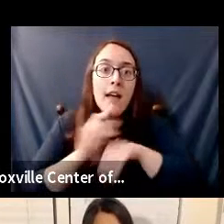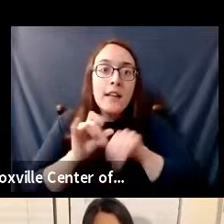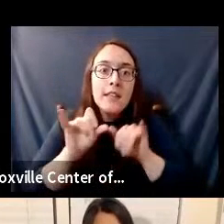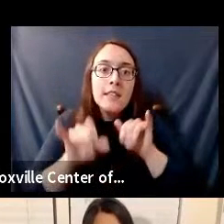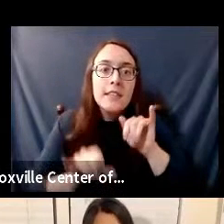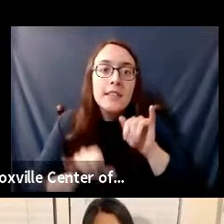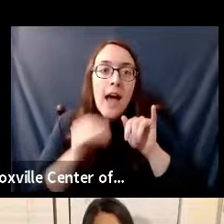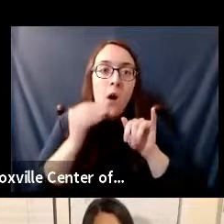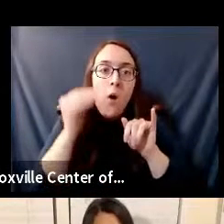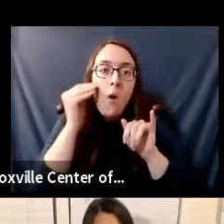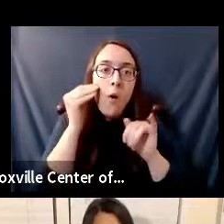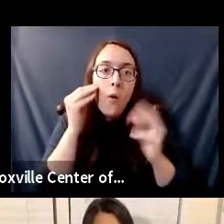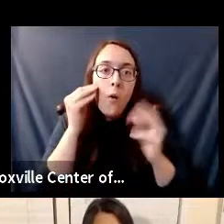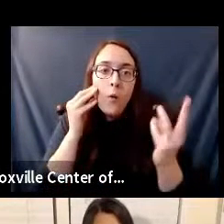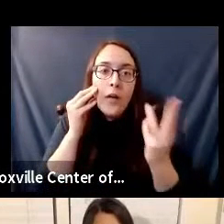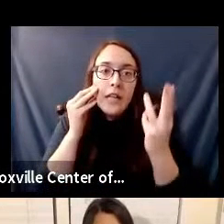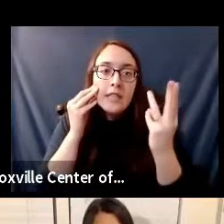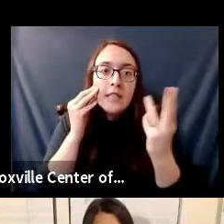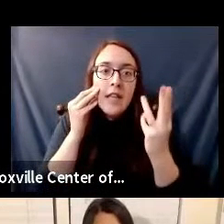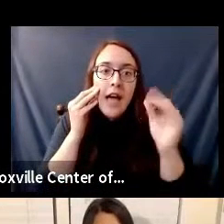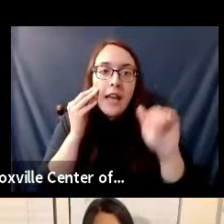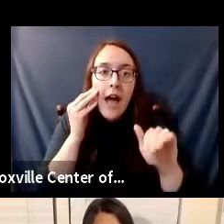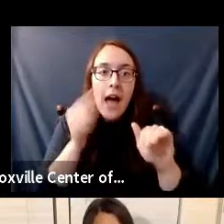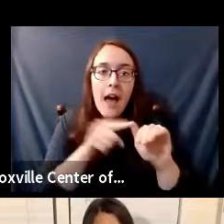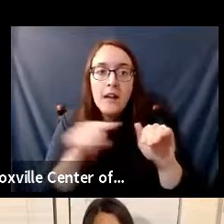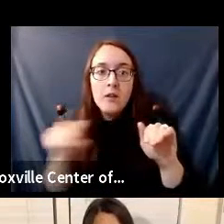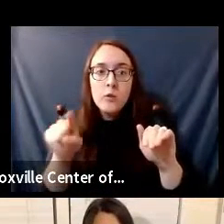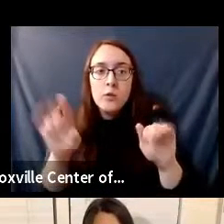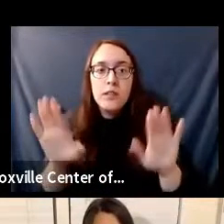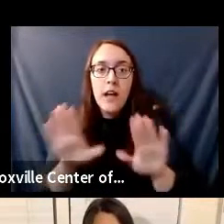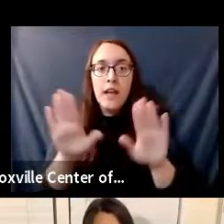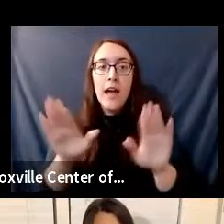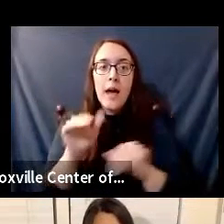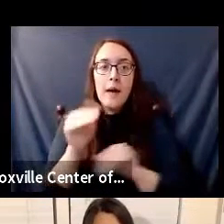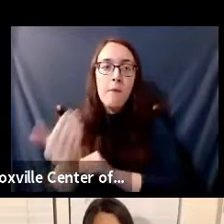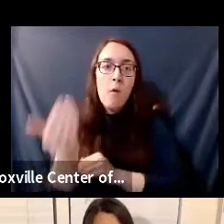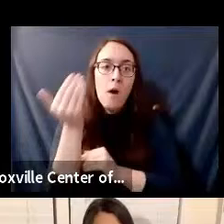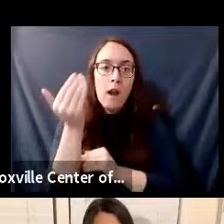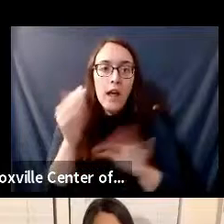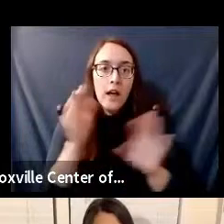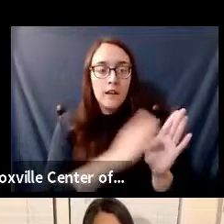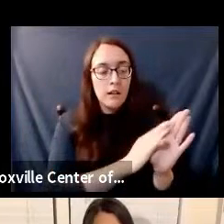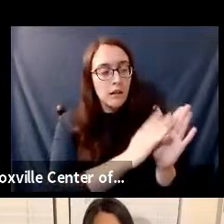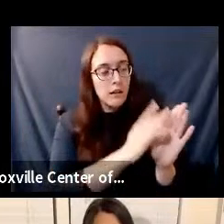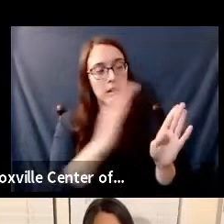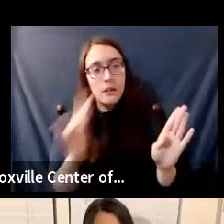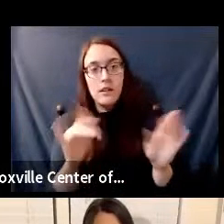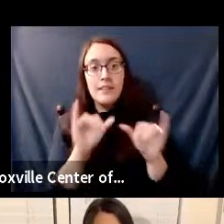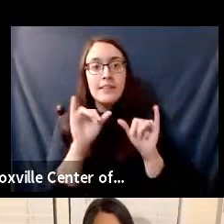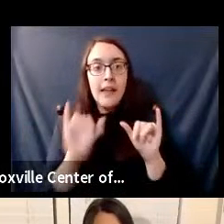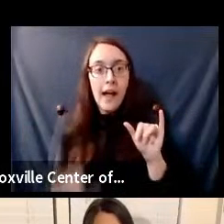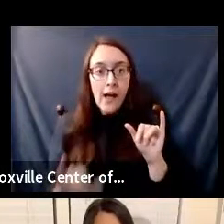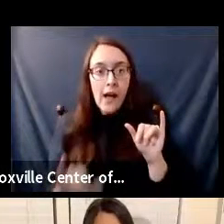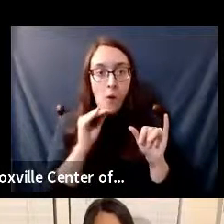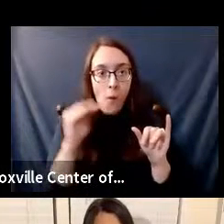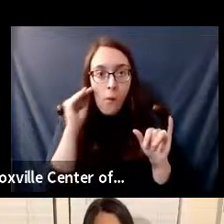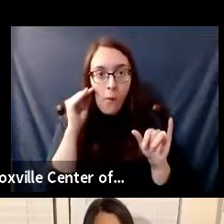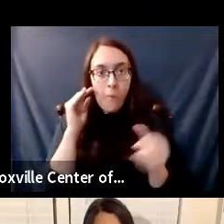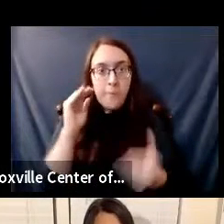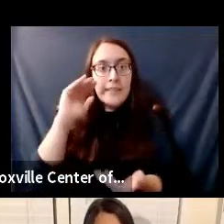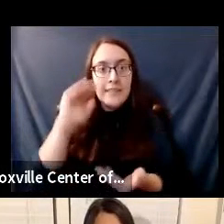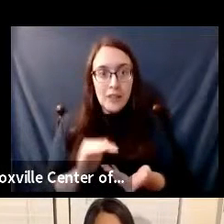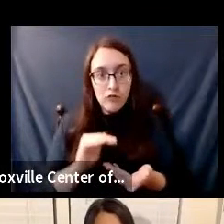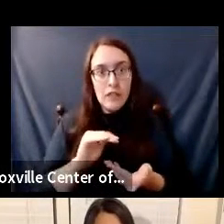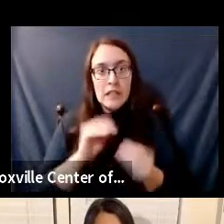from Wednesday night till Sunday morning this week and help decrease the chance of spreading